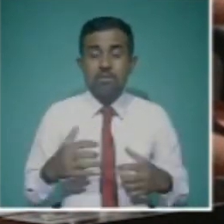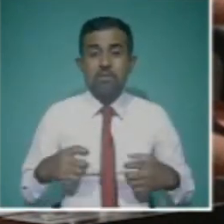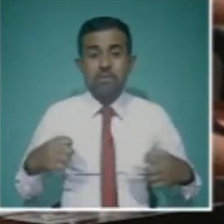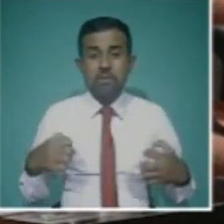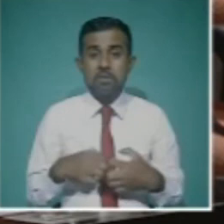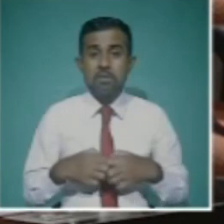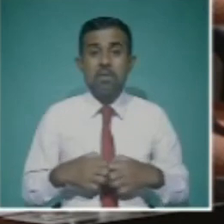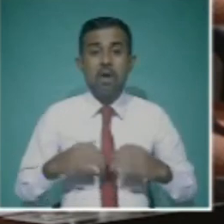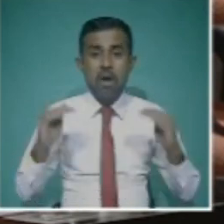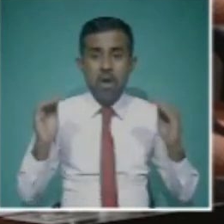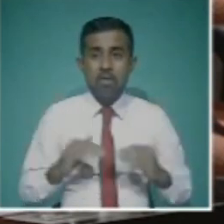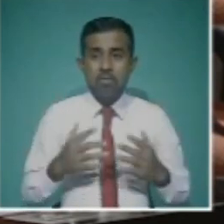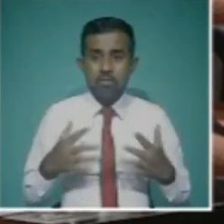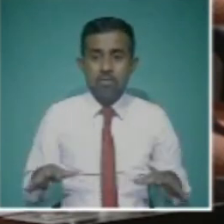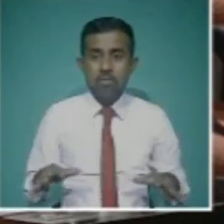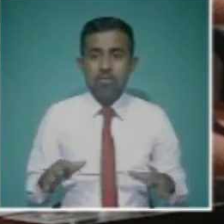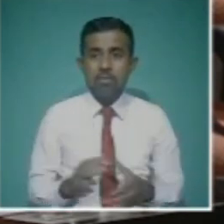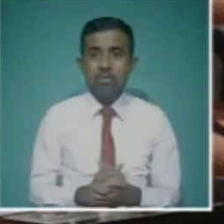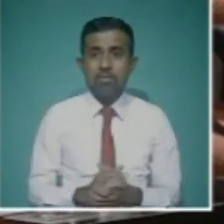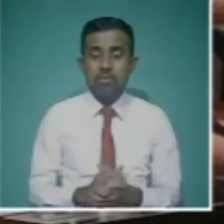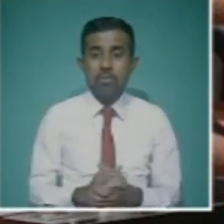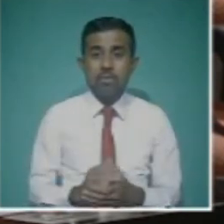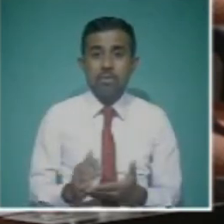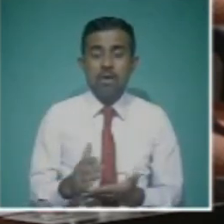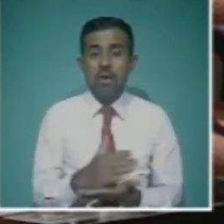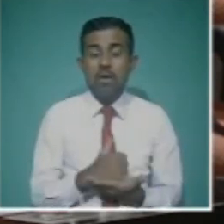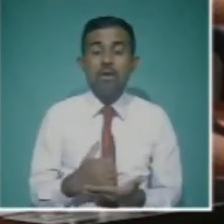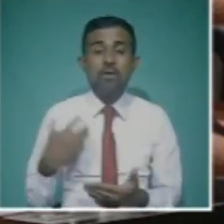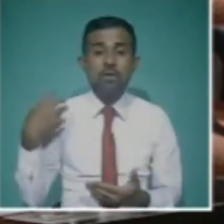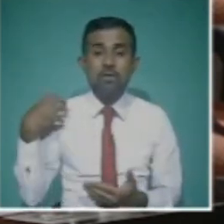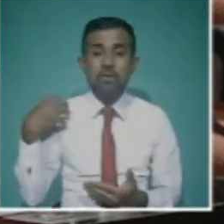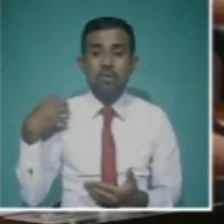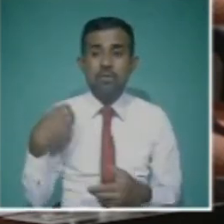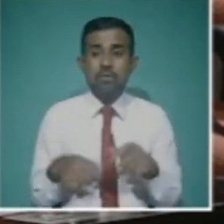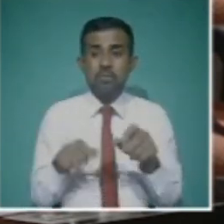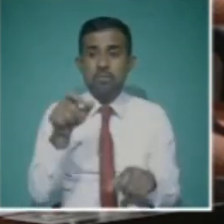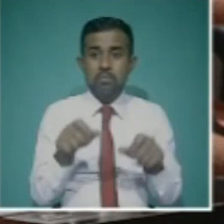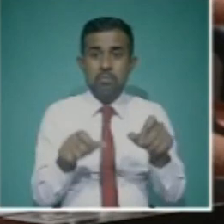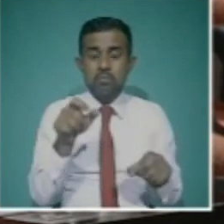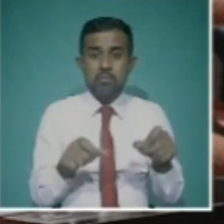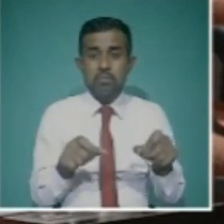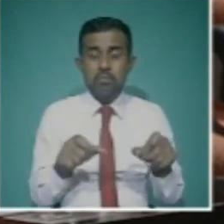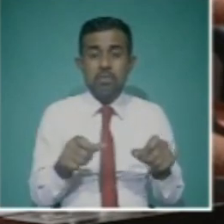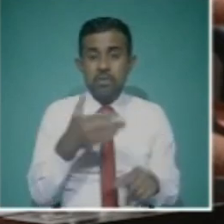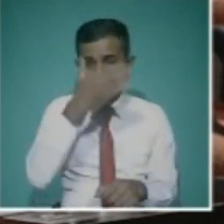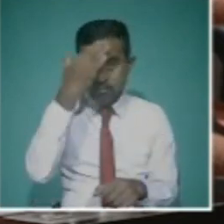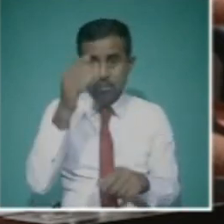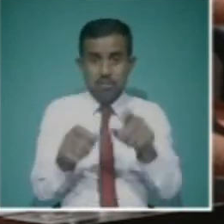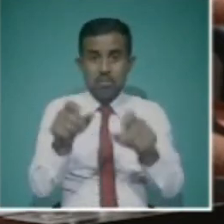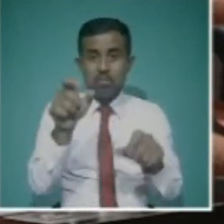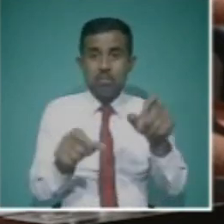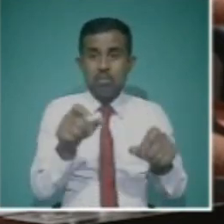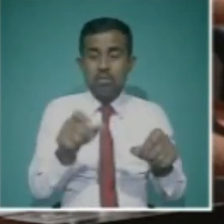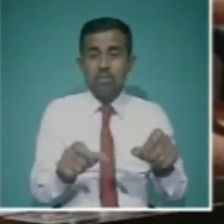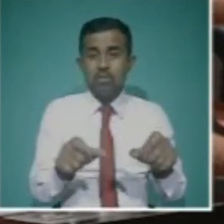all others, be it Muslim, be it upcountry Tamil, be it the workers, if those problems